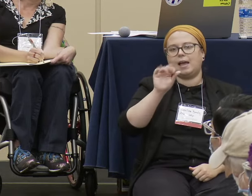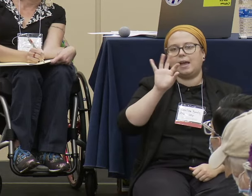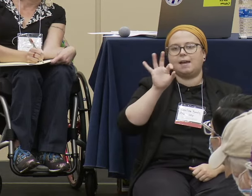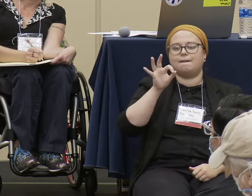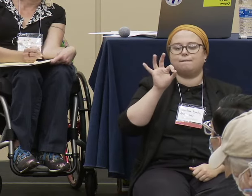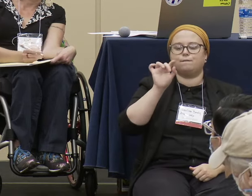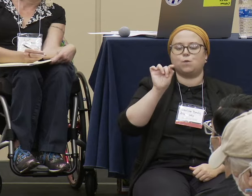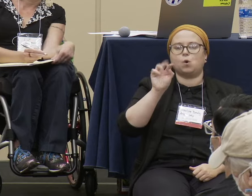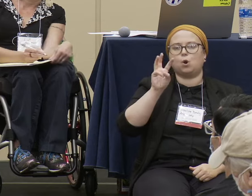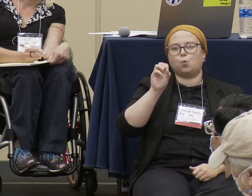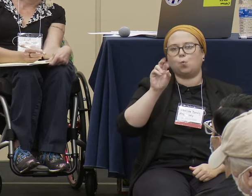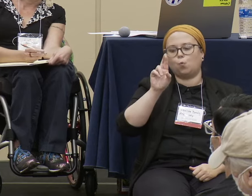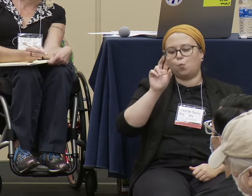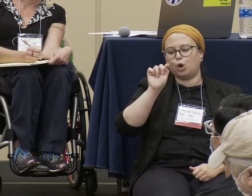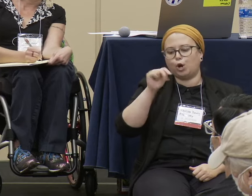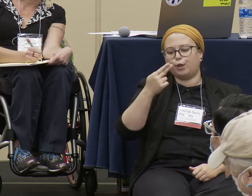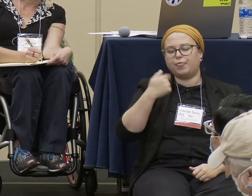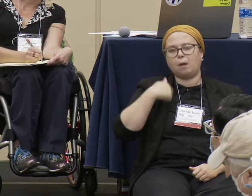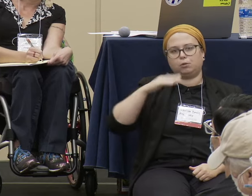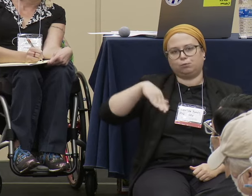raised in Texas, but I'm also,